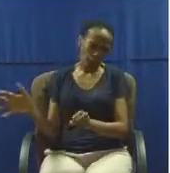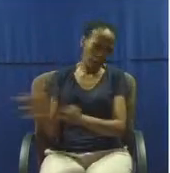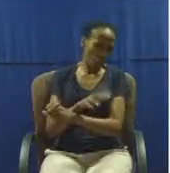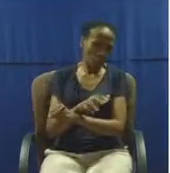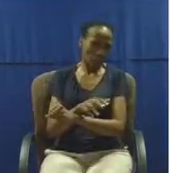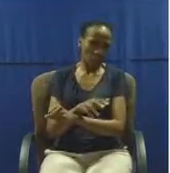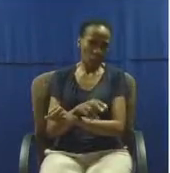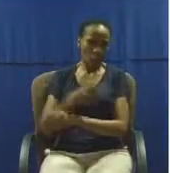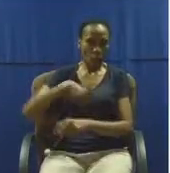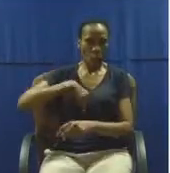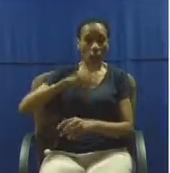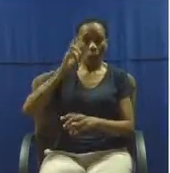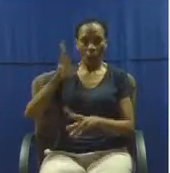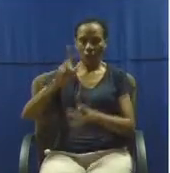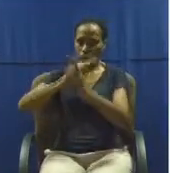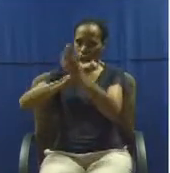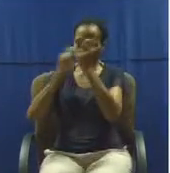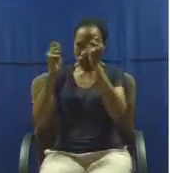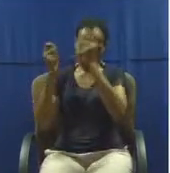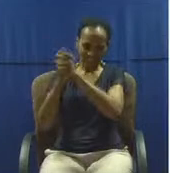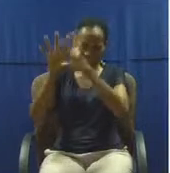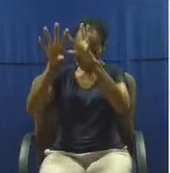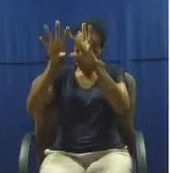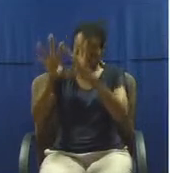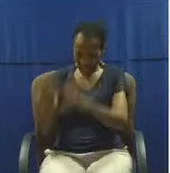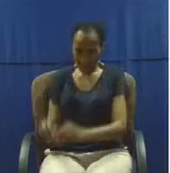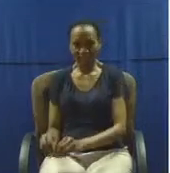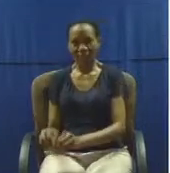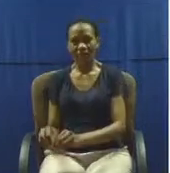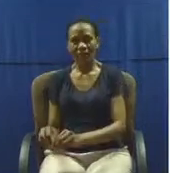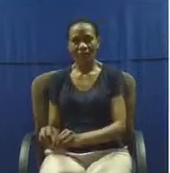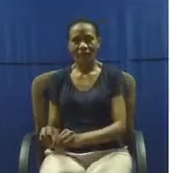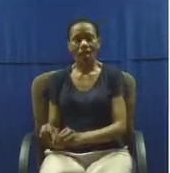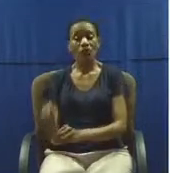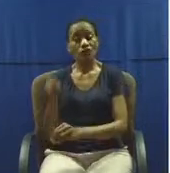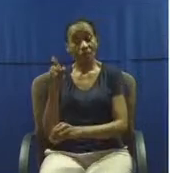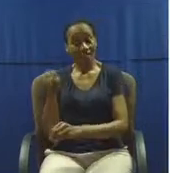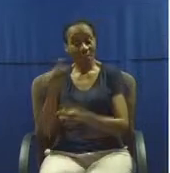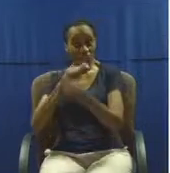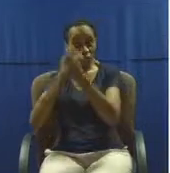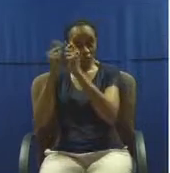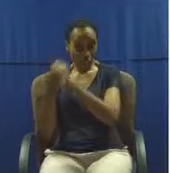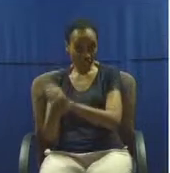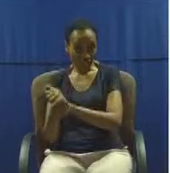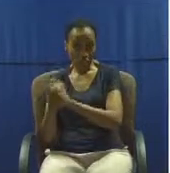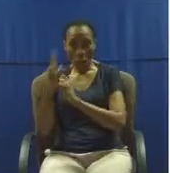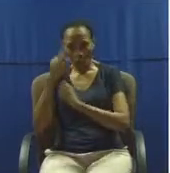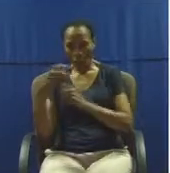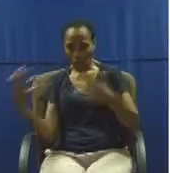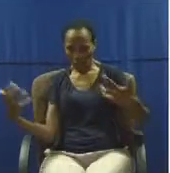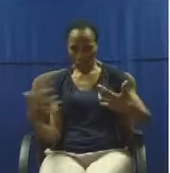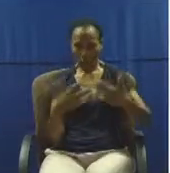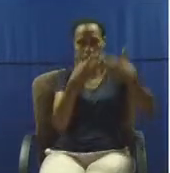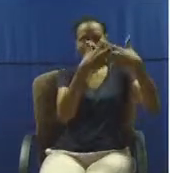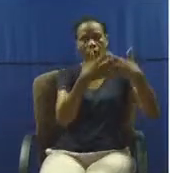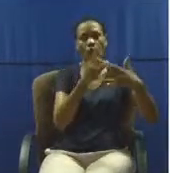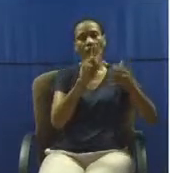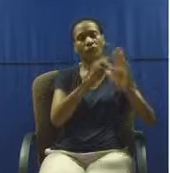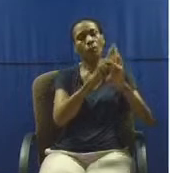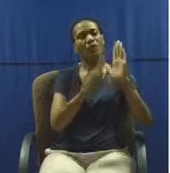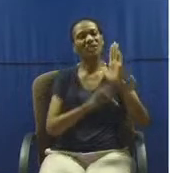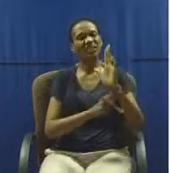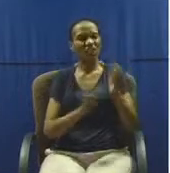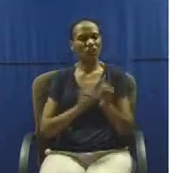are reforming. And the reform is also going to be in line with the policy or